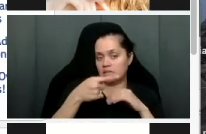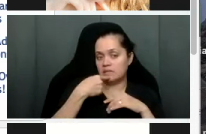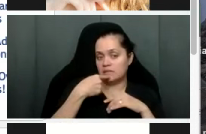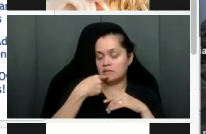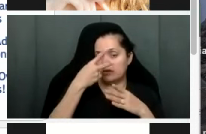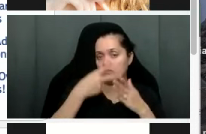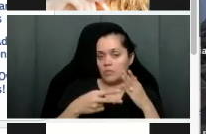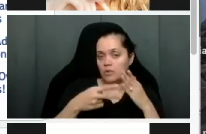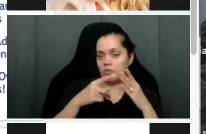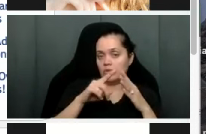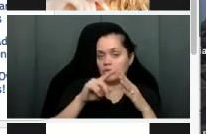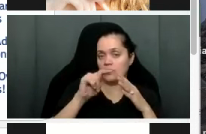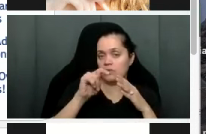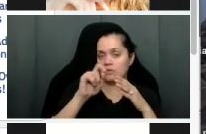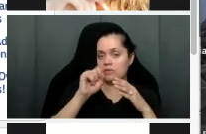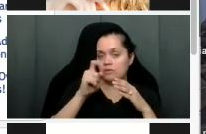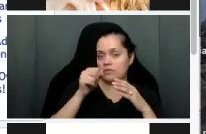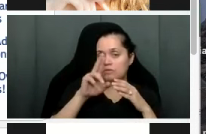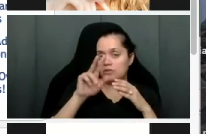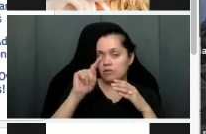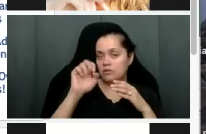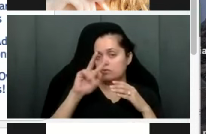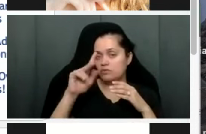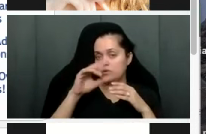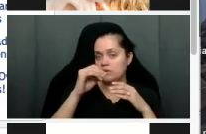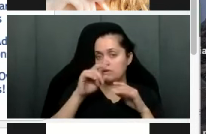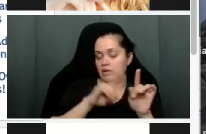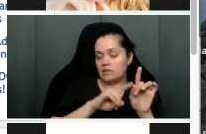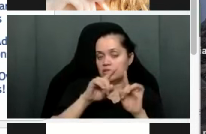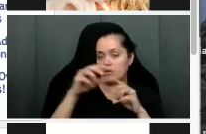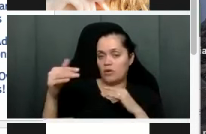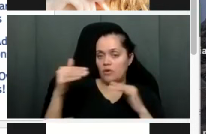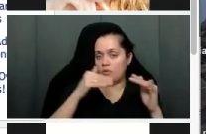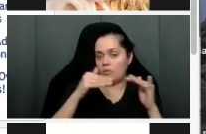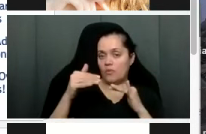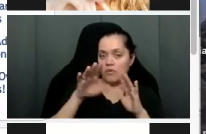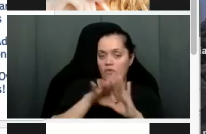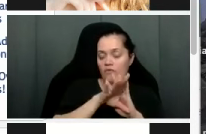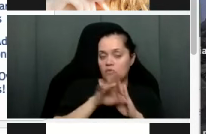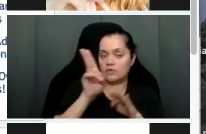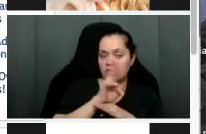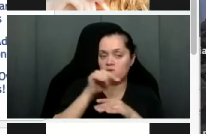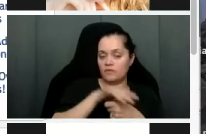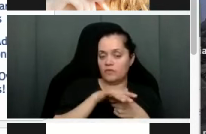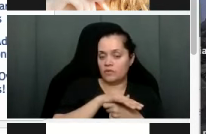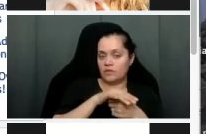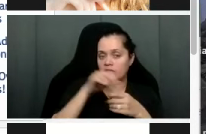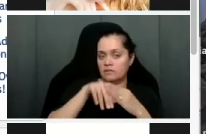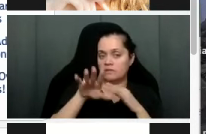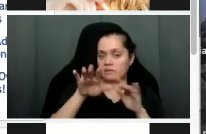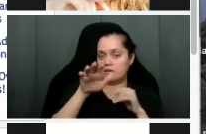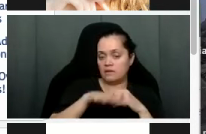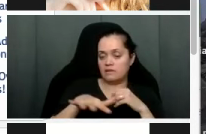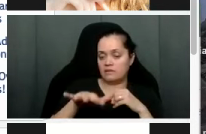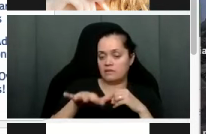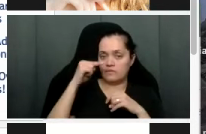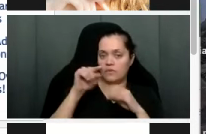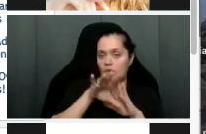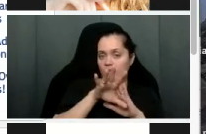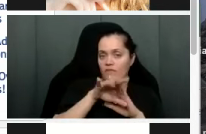Star Trek and Star Wars films have used locations in Iceland for